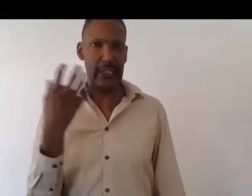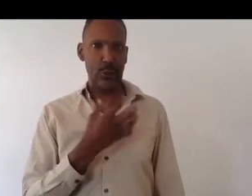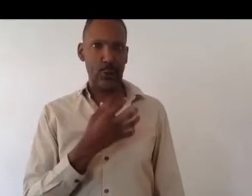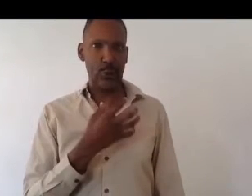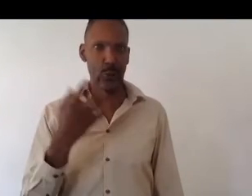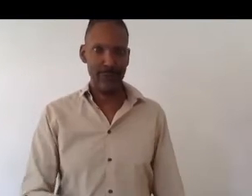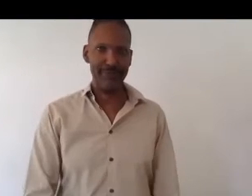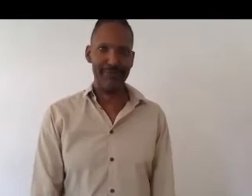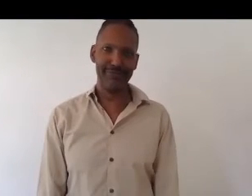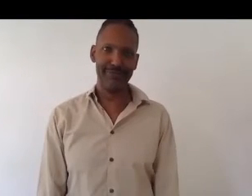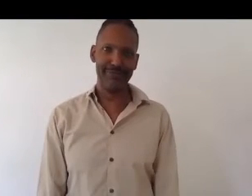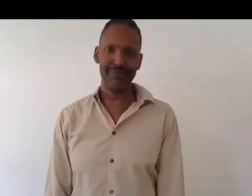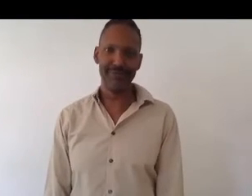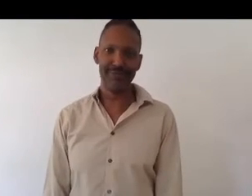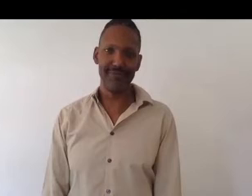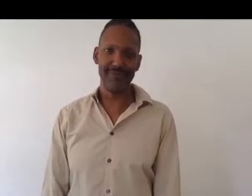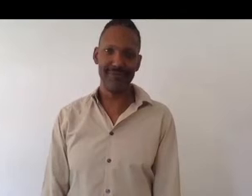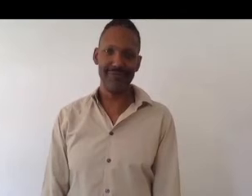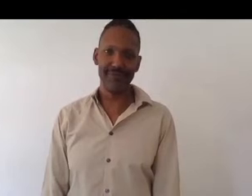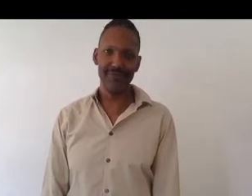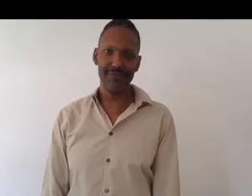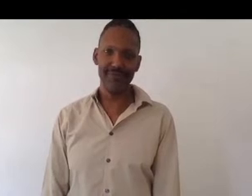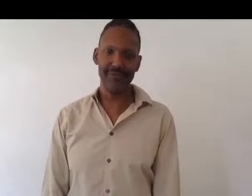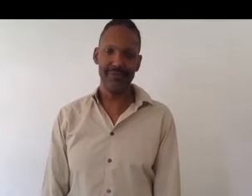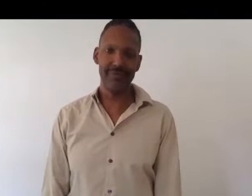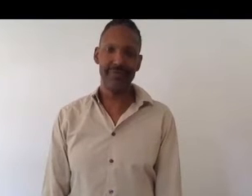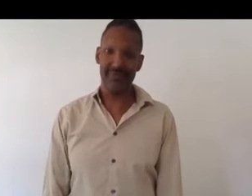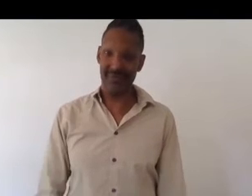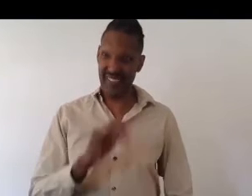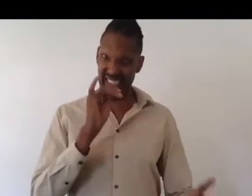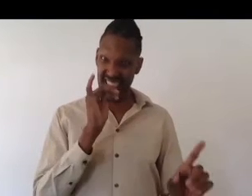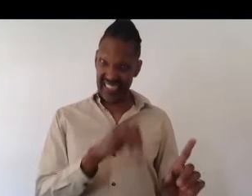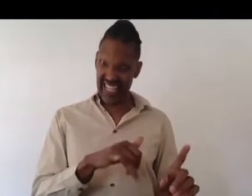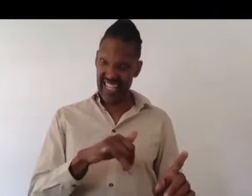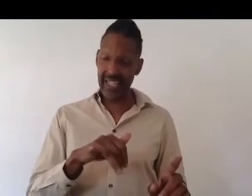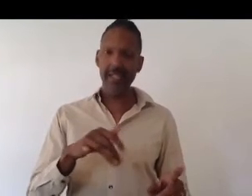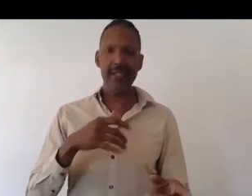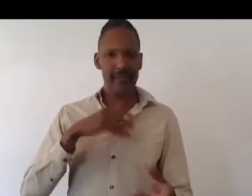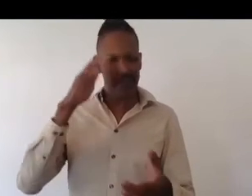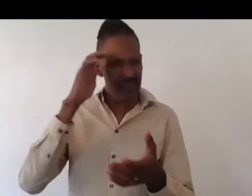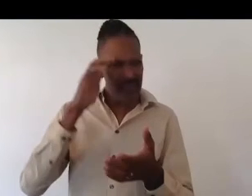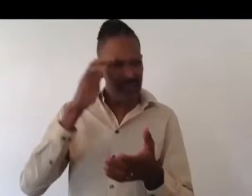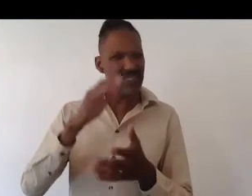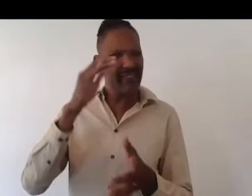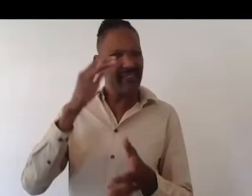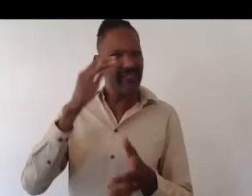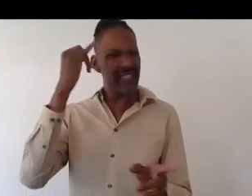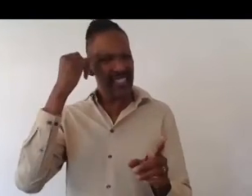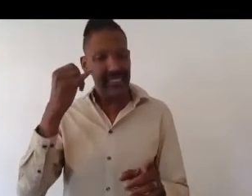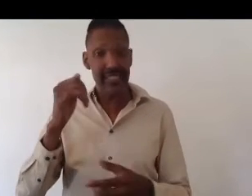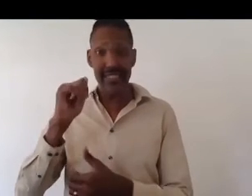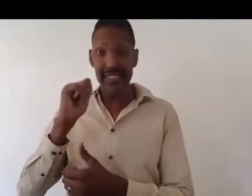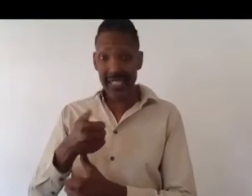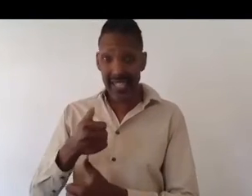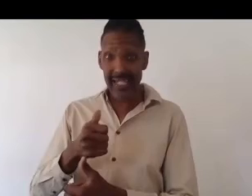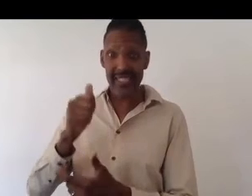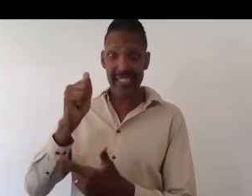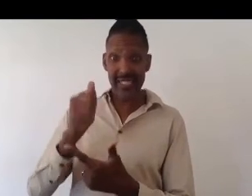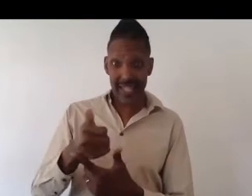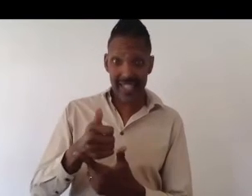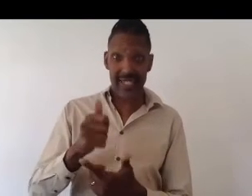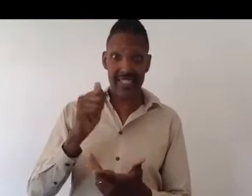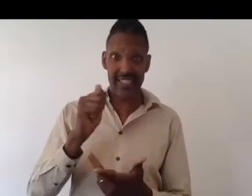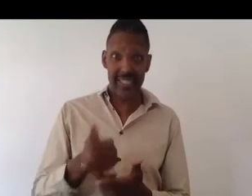So here's one routine. Credit to my husband for this idea of breaking counting up to 30 into tens for our